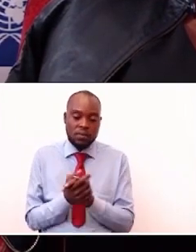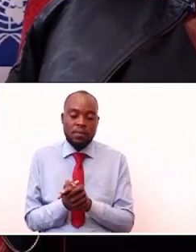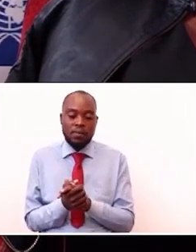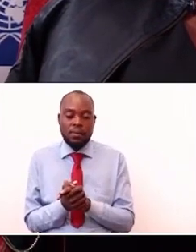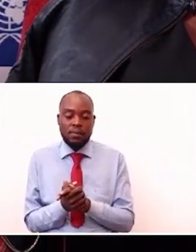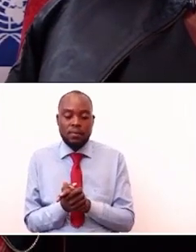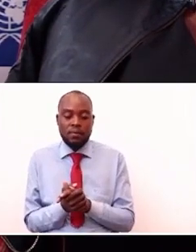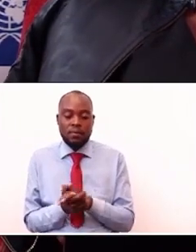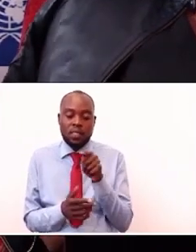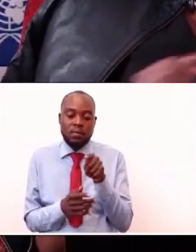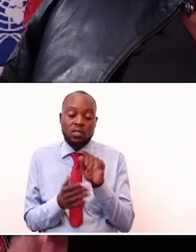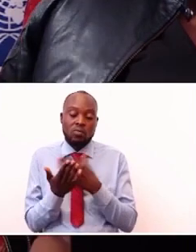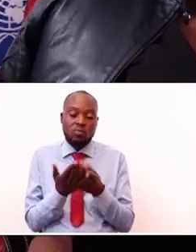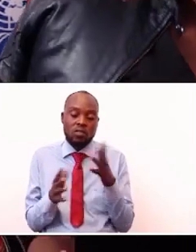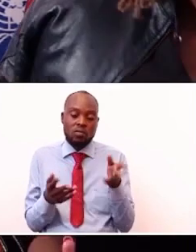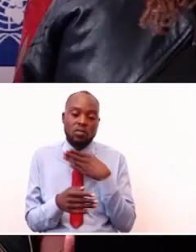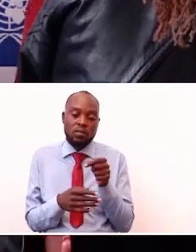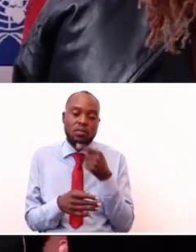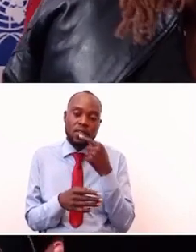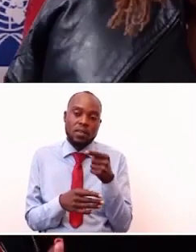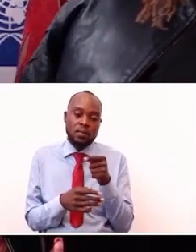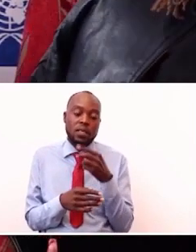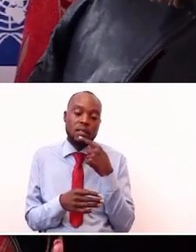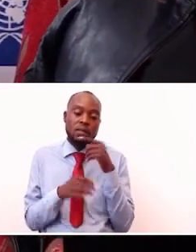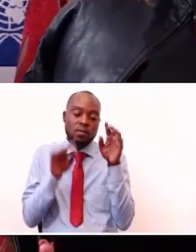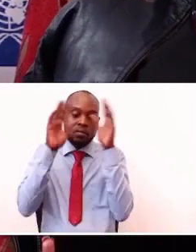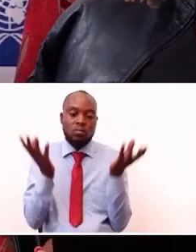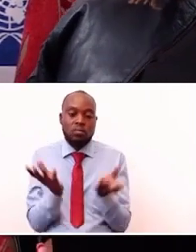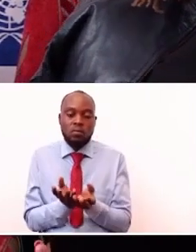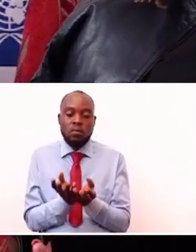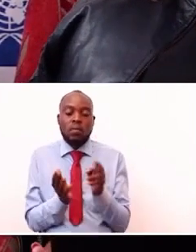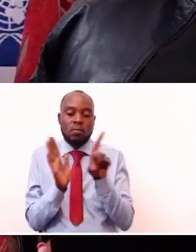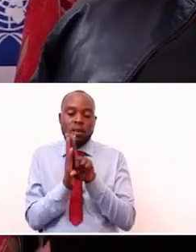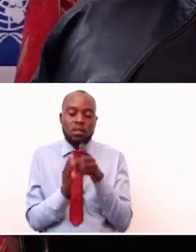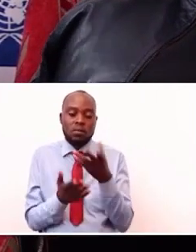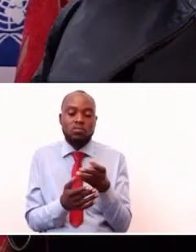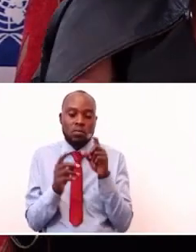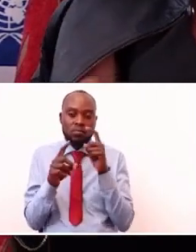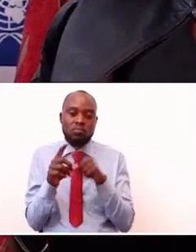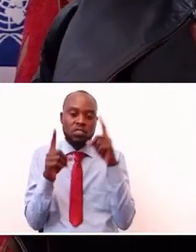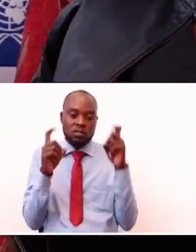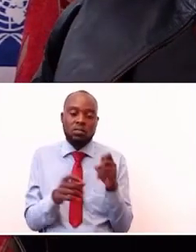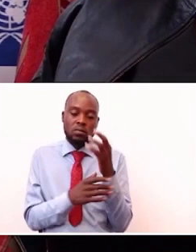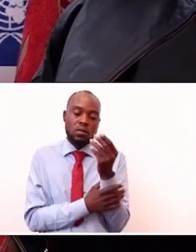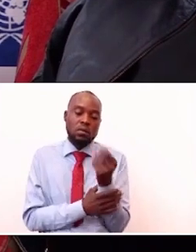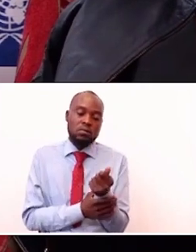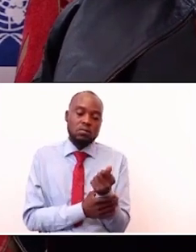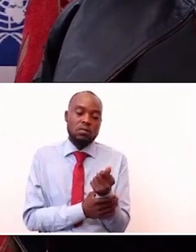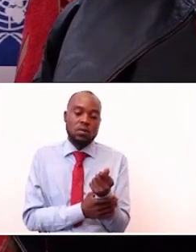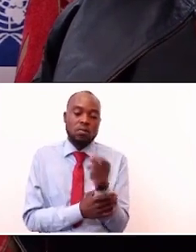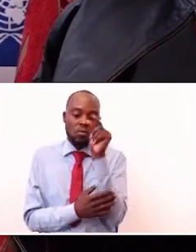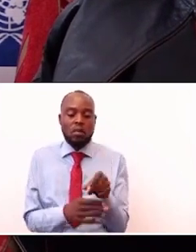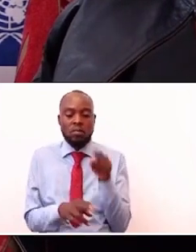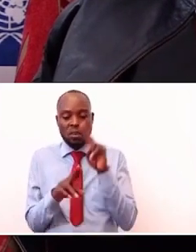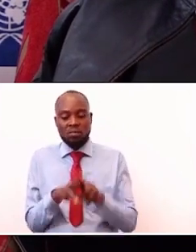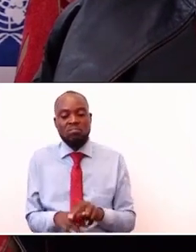I really like to emphasize the point that even when we talk of global regulation of the cryptocurrency, the questions who is sitting on the table in